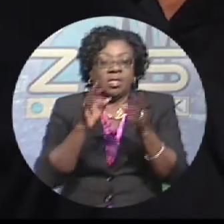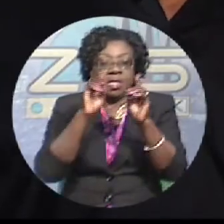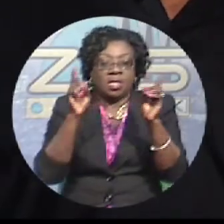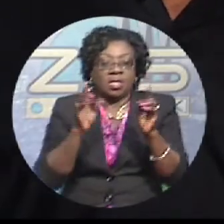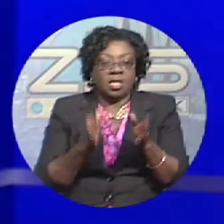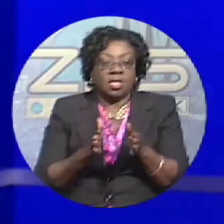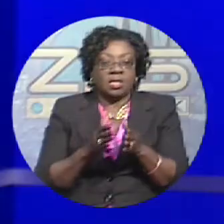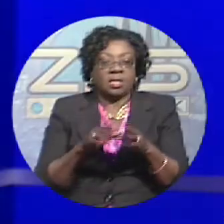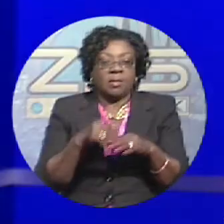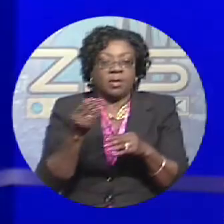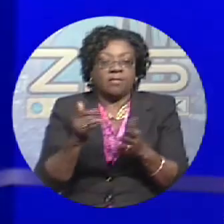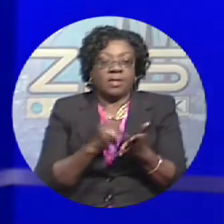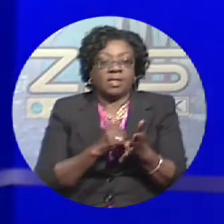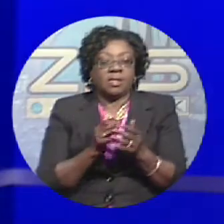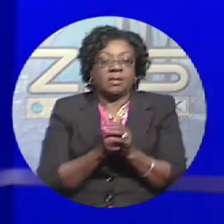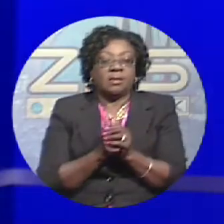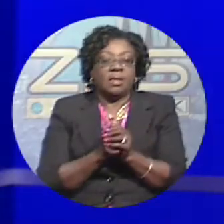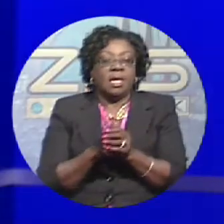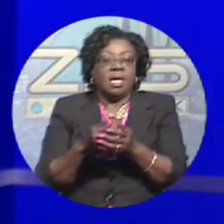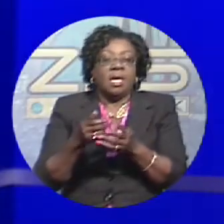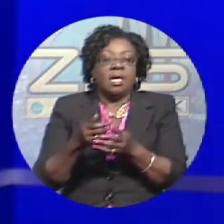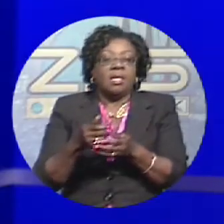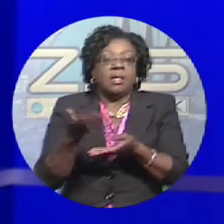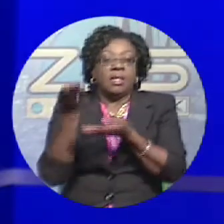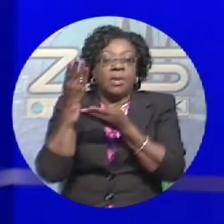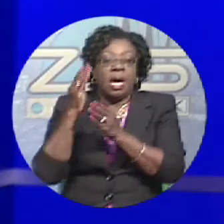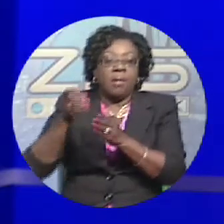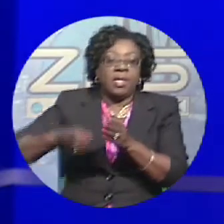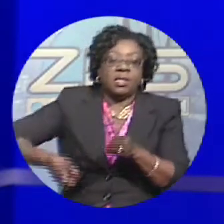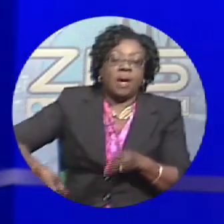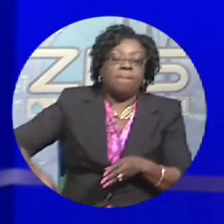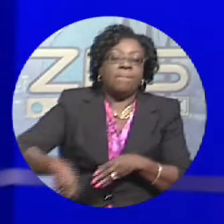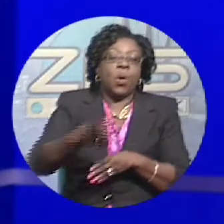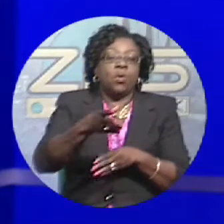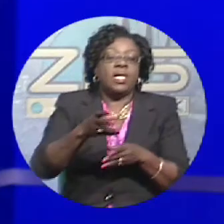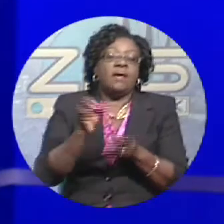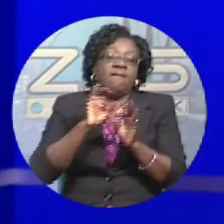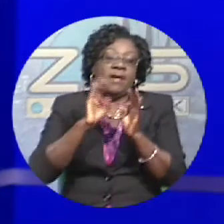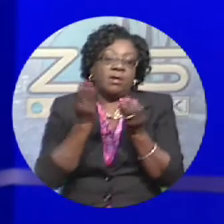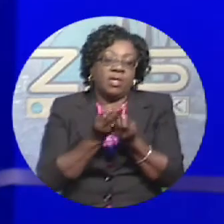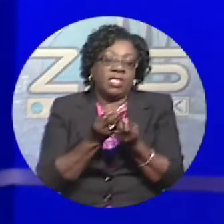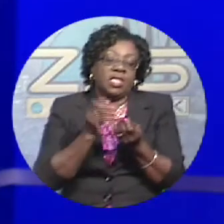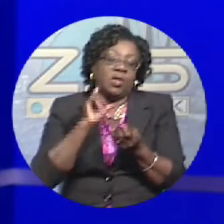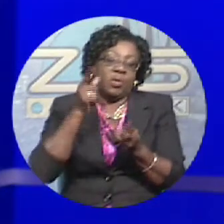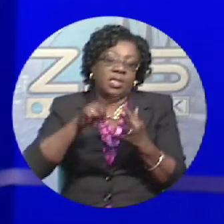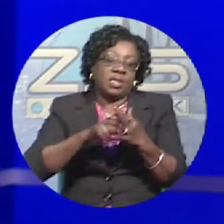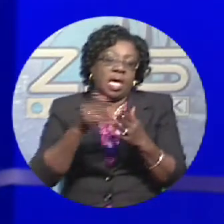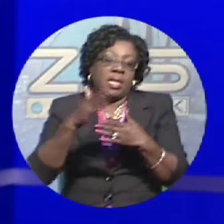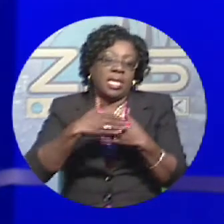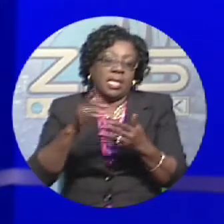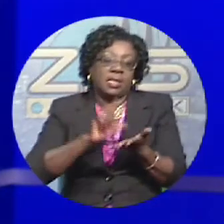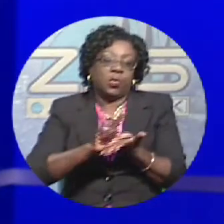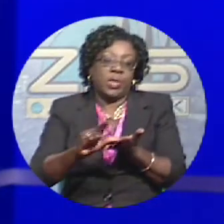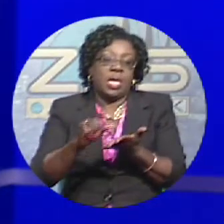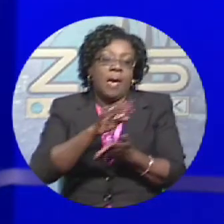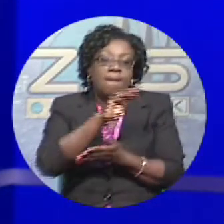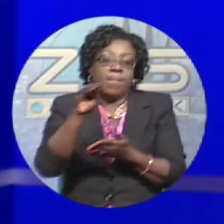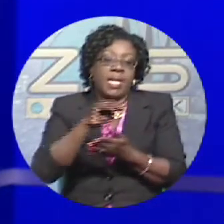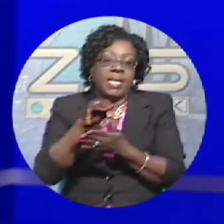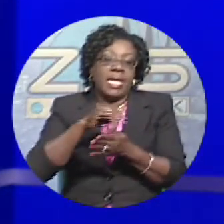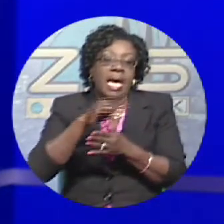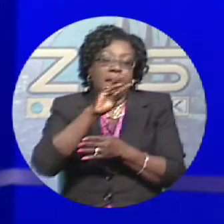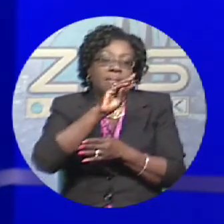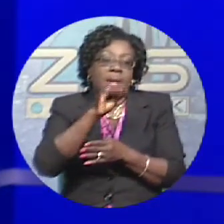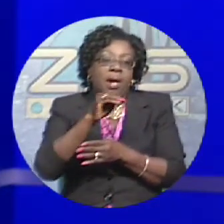this. Bahamas Bowling Federation's National Championships will get underway next week Monday at Mario's. Yule,